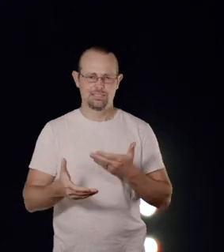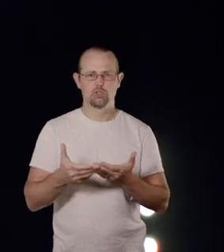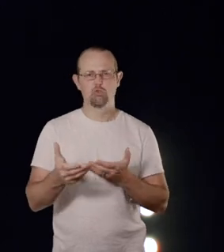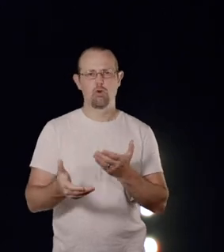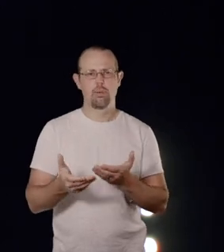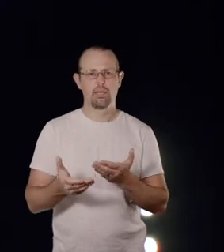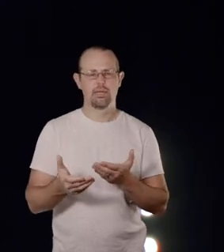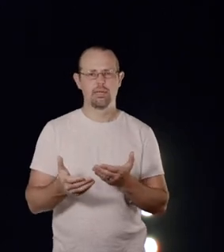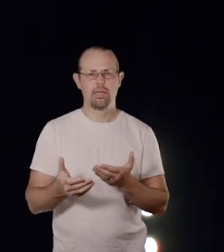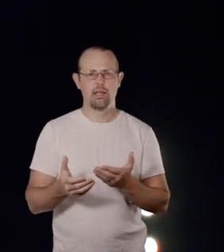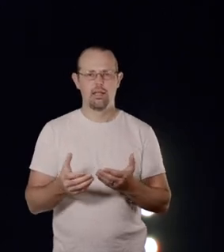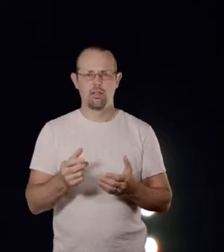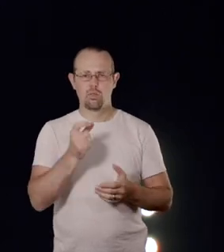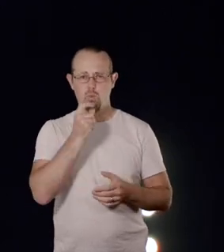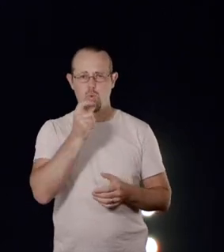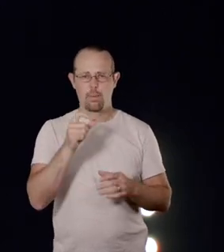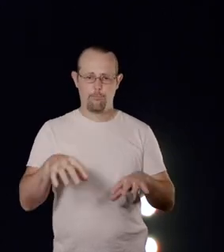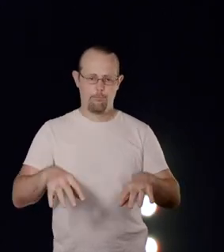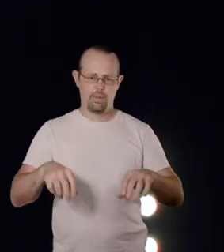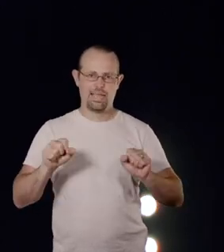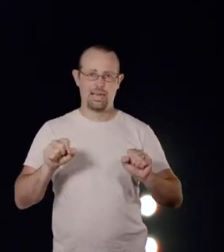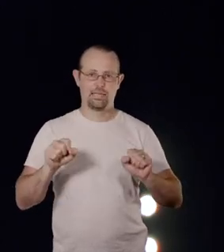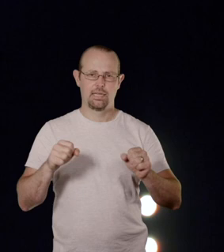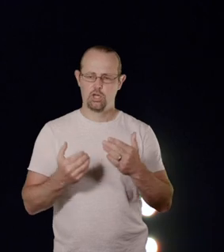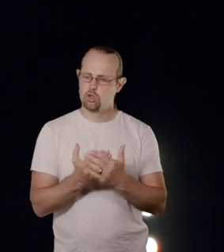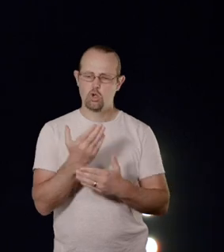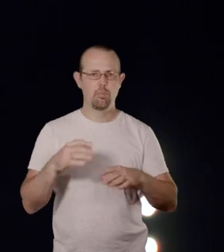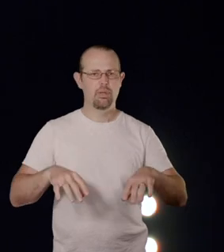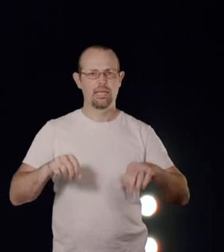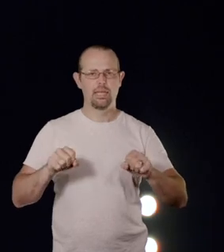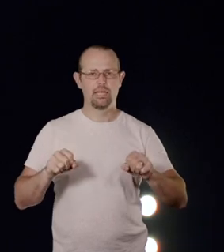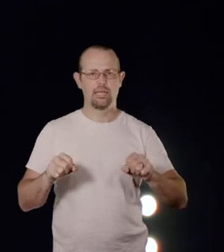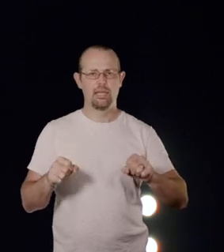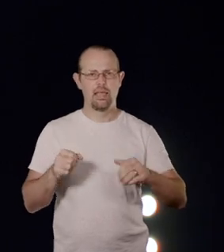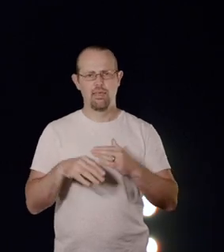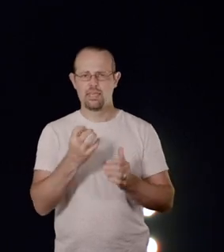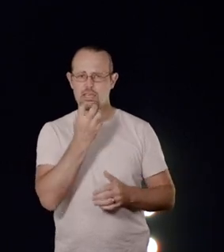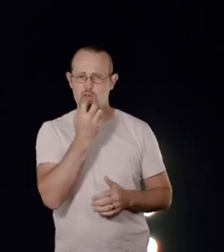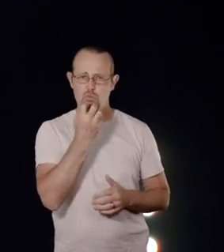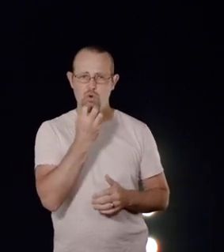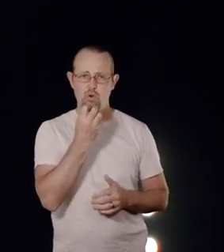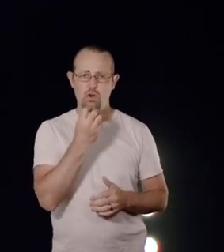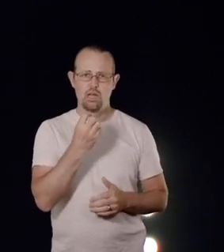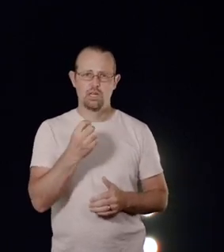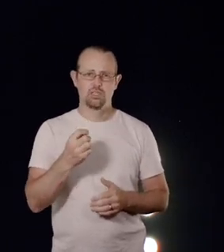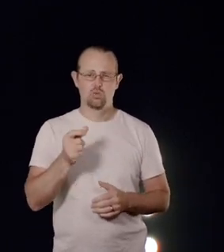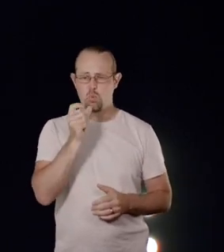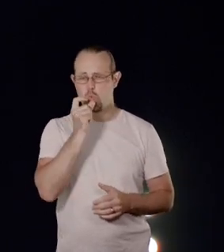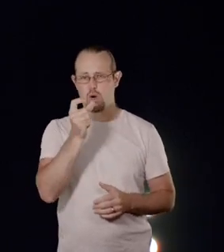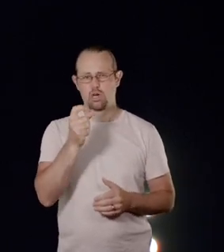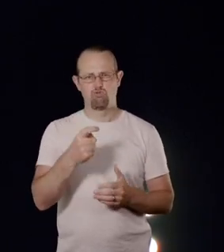describing the word beginning, it's a new beginning. In the Hebrew there, it's the word rosh, and that is Hebrew